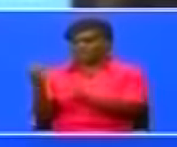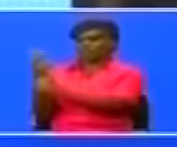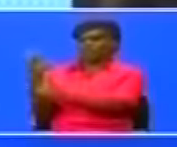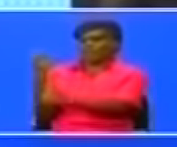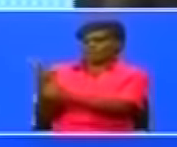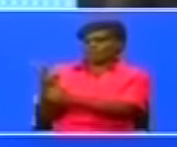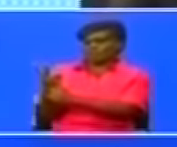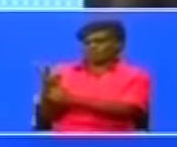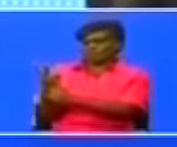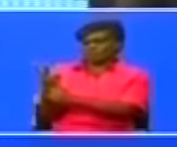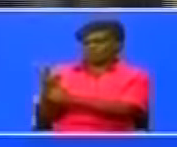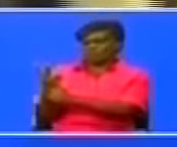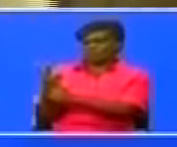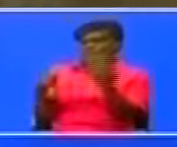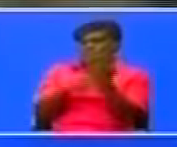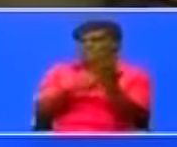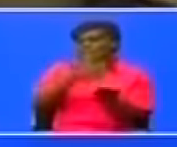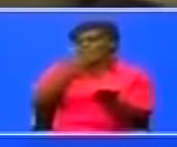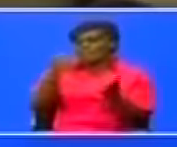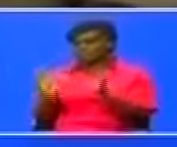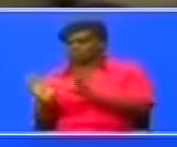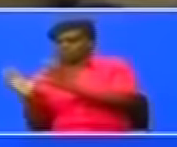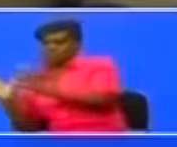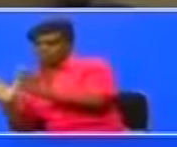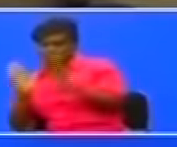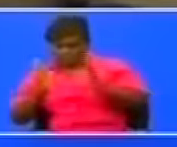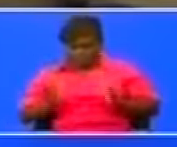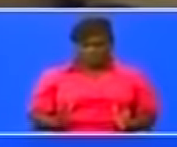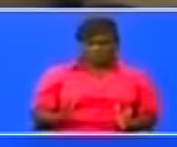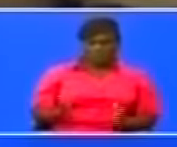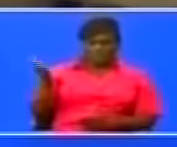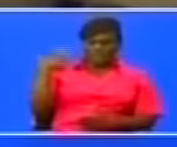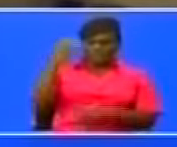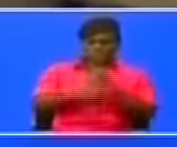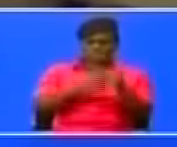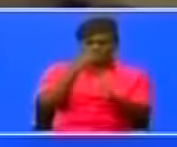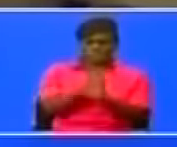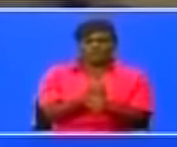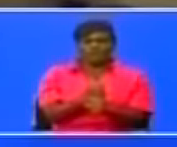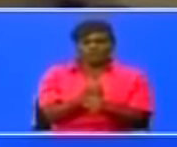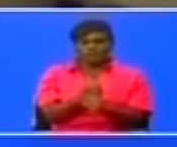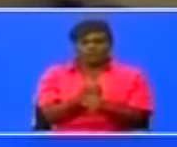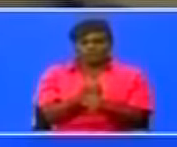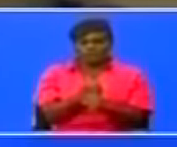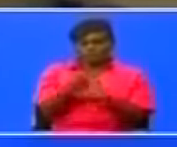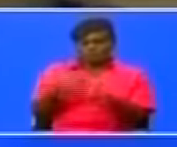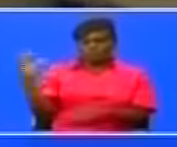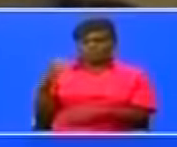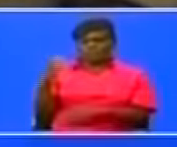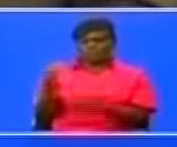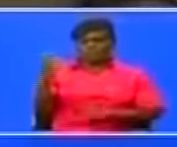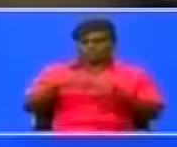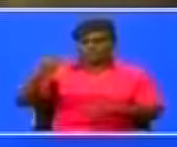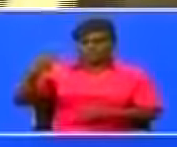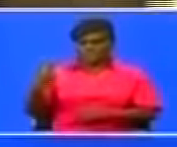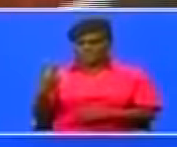unbeaten league campaign, was named the goalkeeper of the year. That was ahead of last year's winner Jaira Zadira from Chemilil, who was voted as